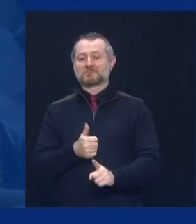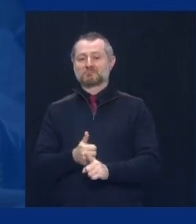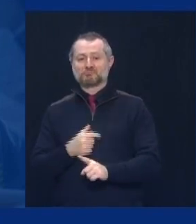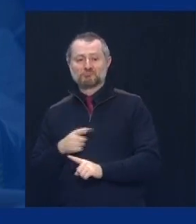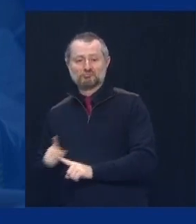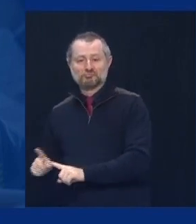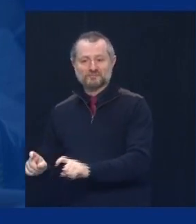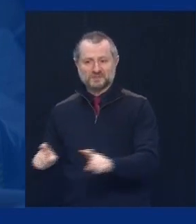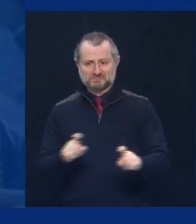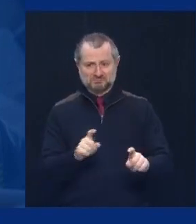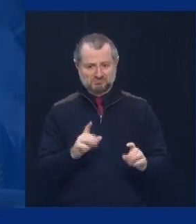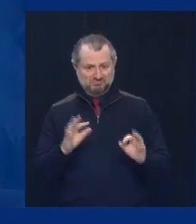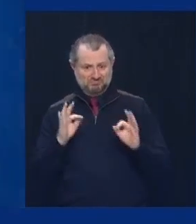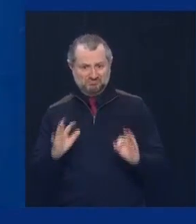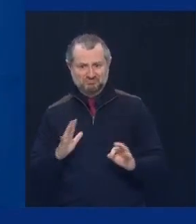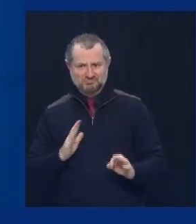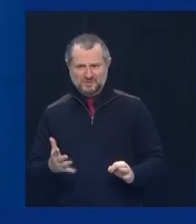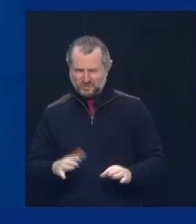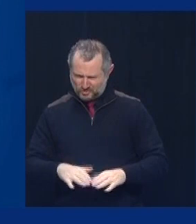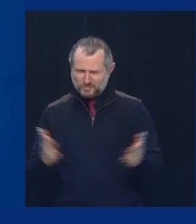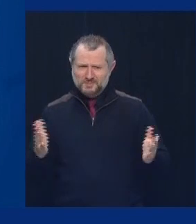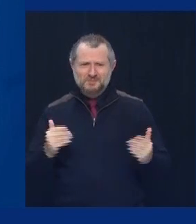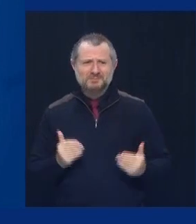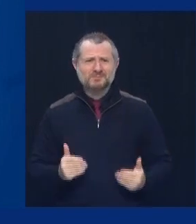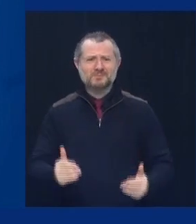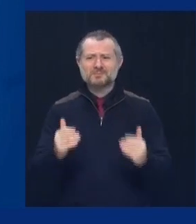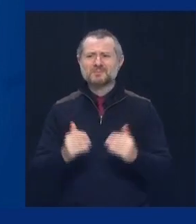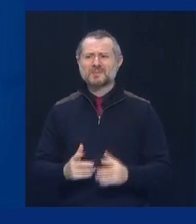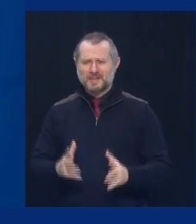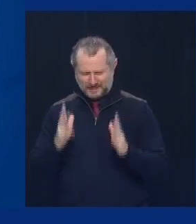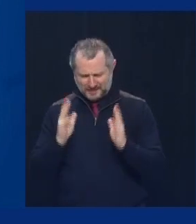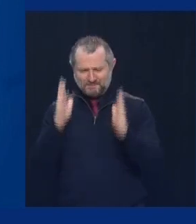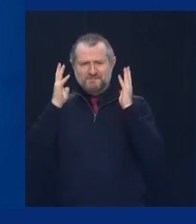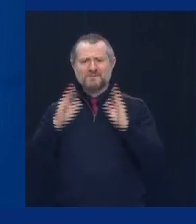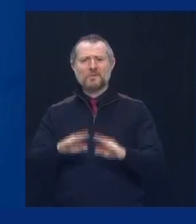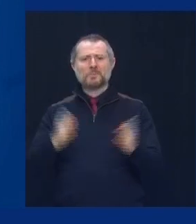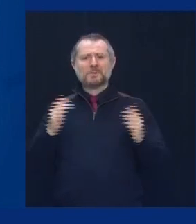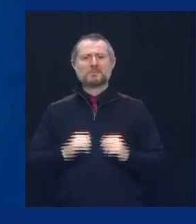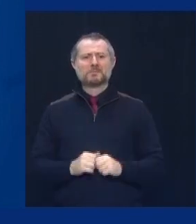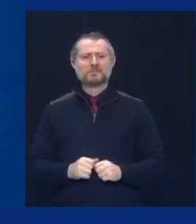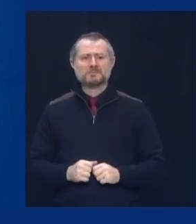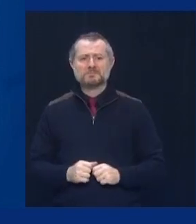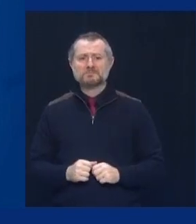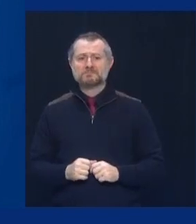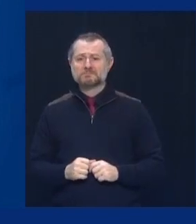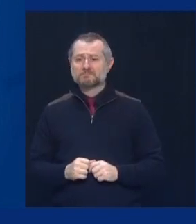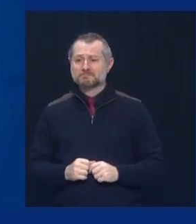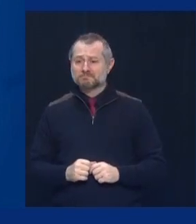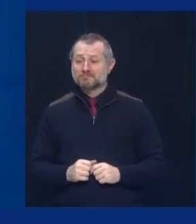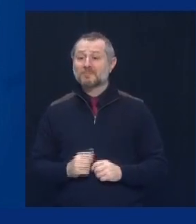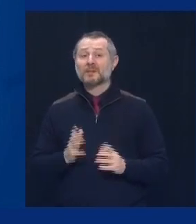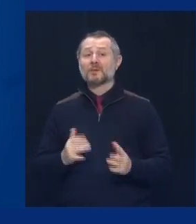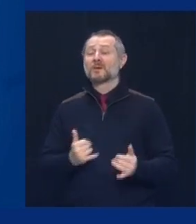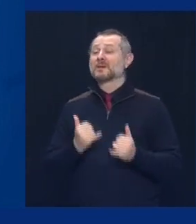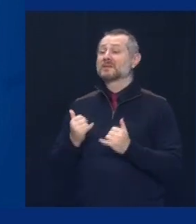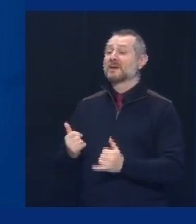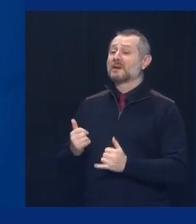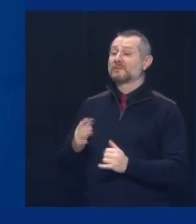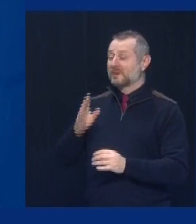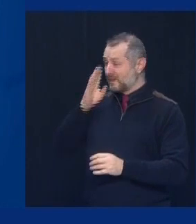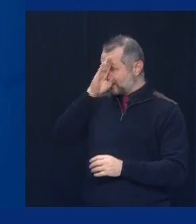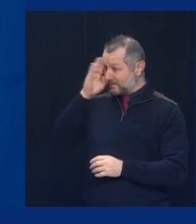safer, then leave the schools open. By the facts, hospitalization rates are